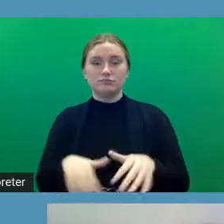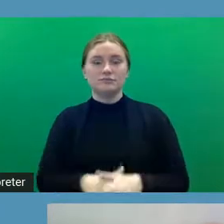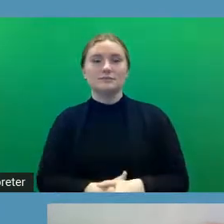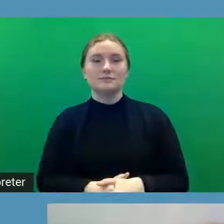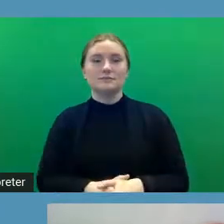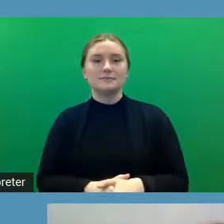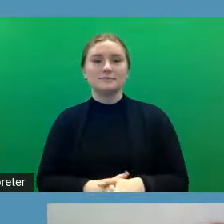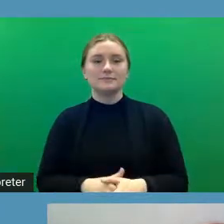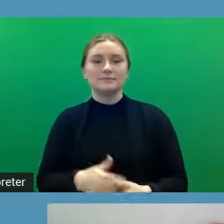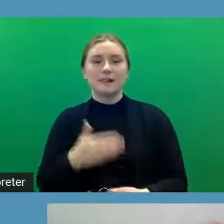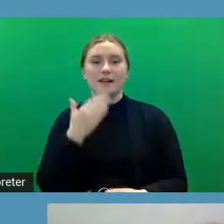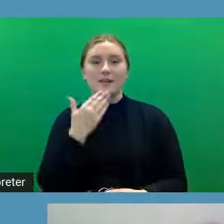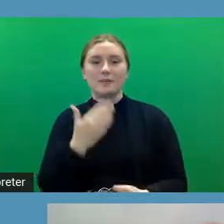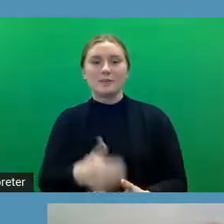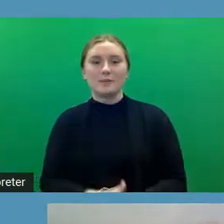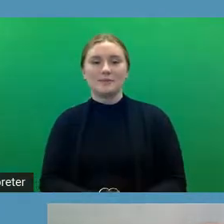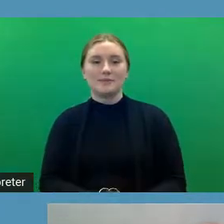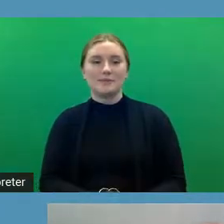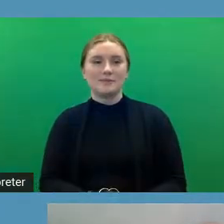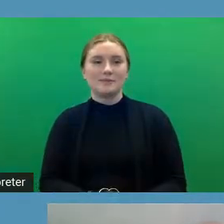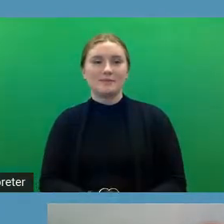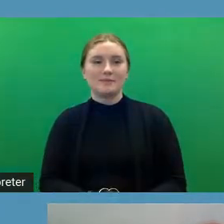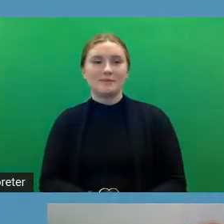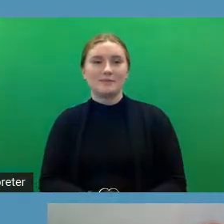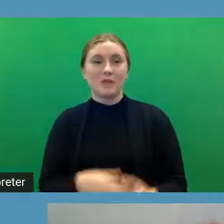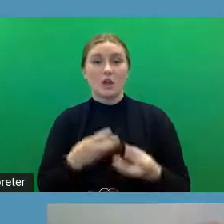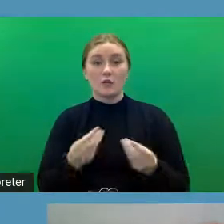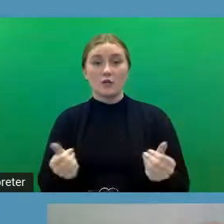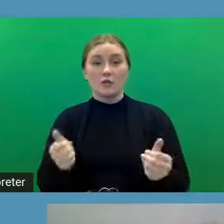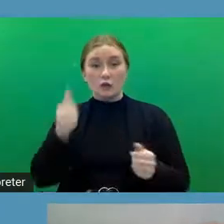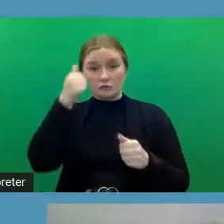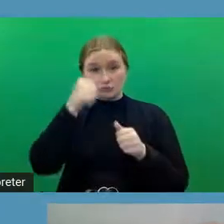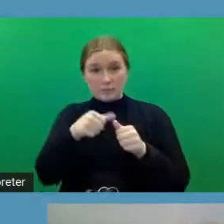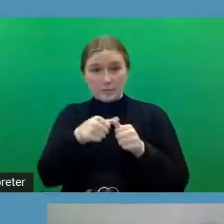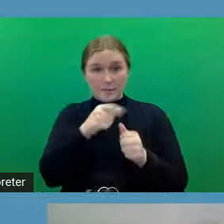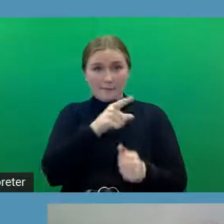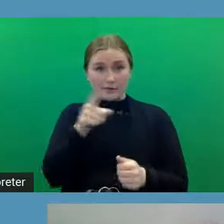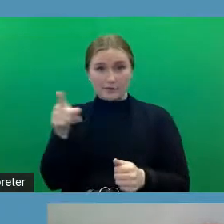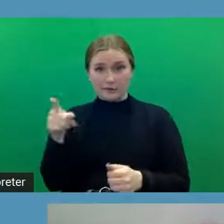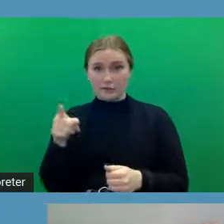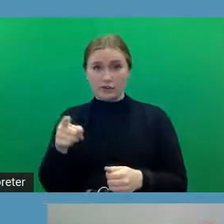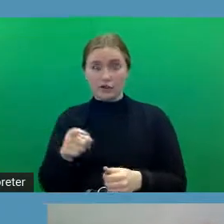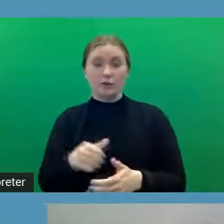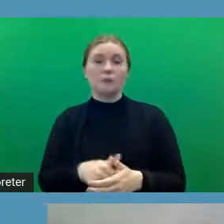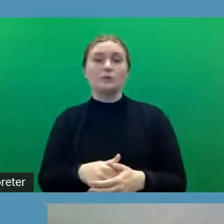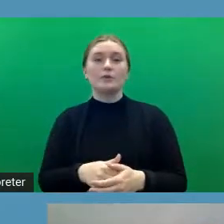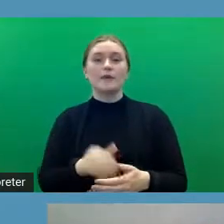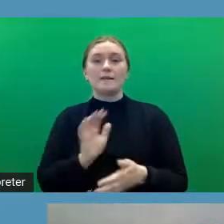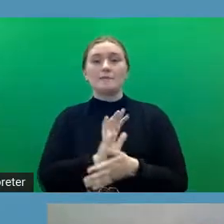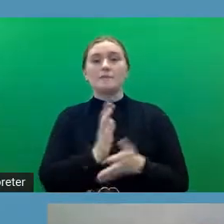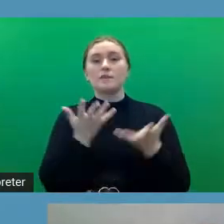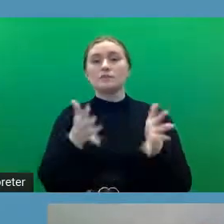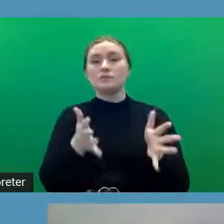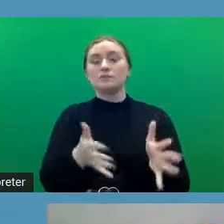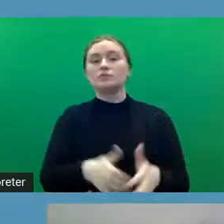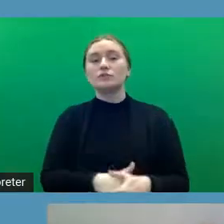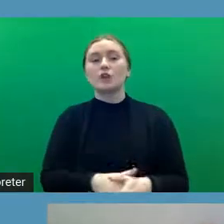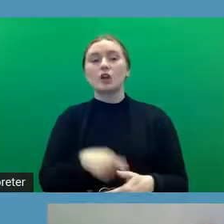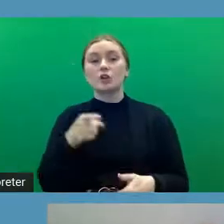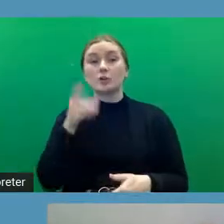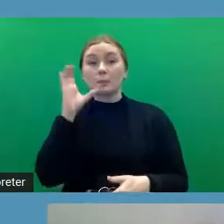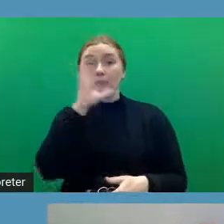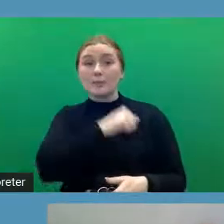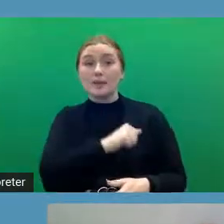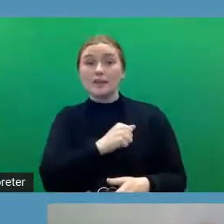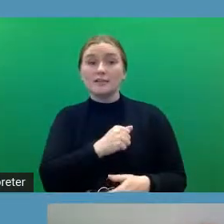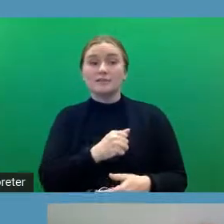practical takeaways. So just a few final reminders as we wrap up here. If you missed any of this session